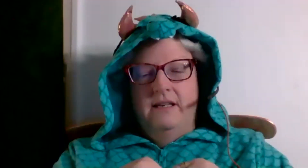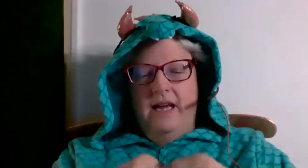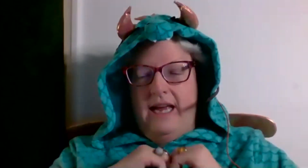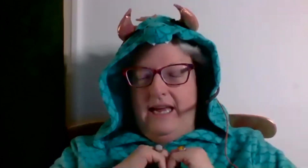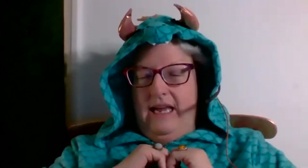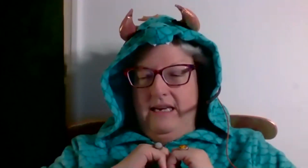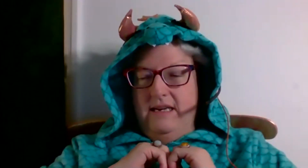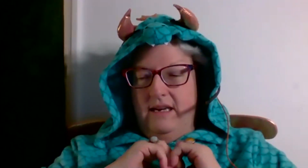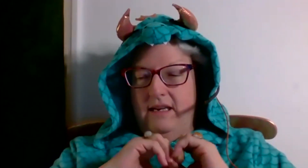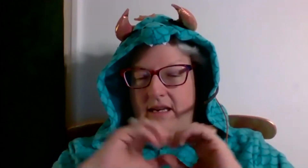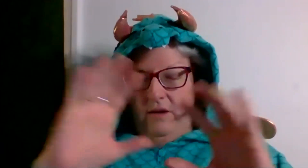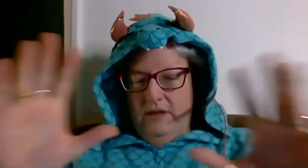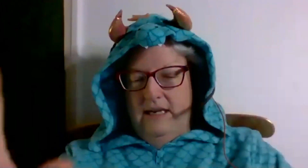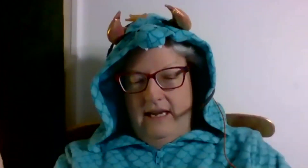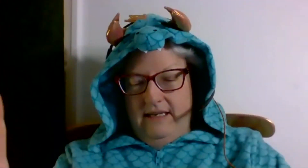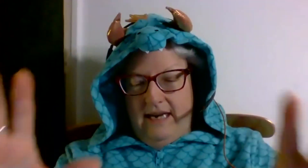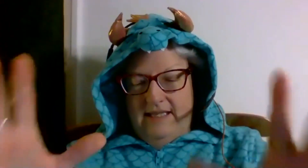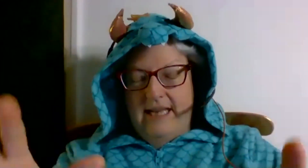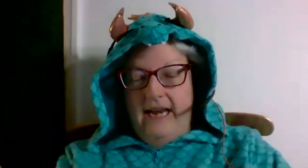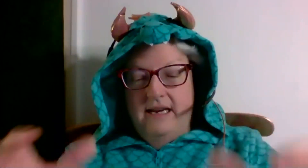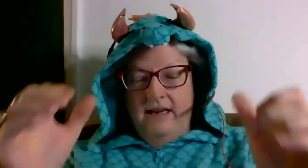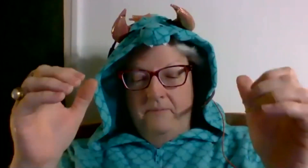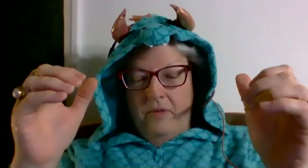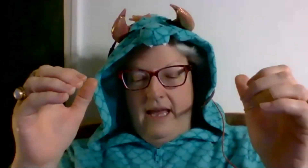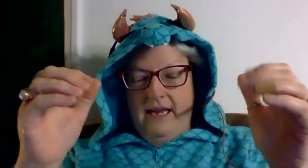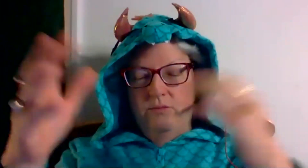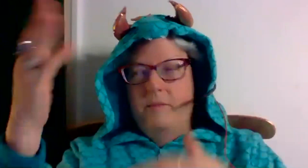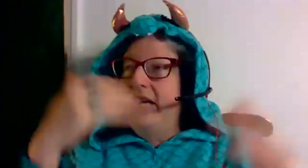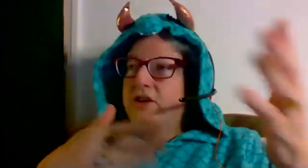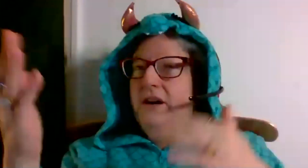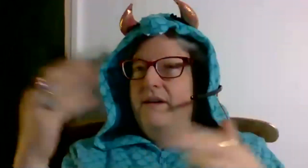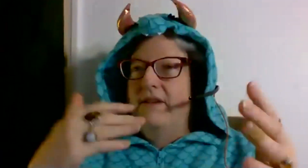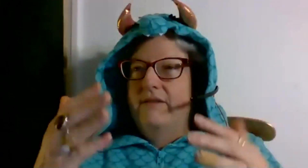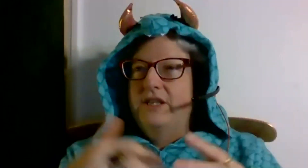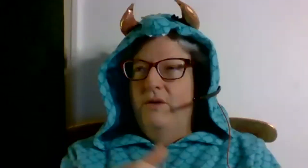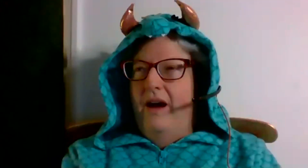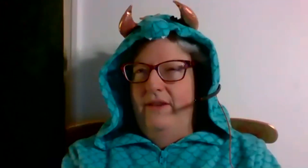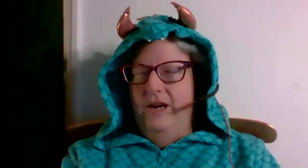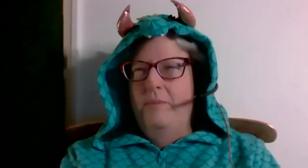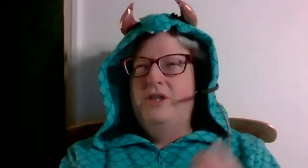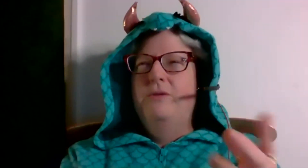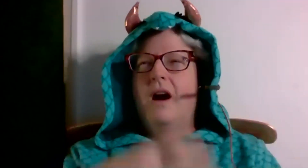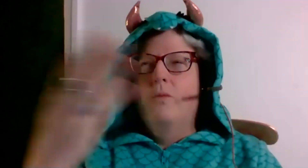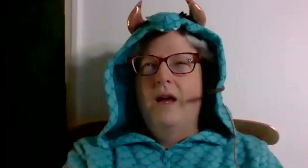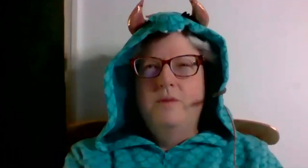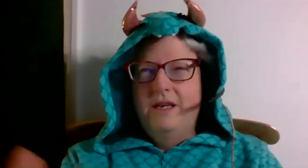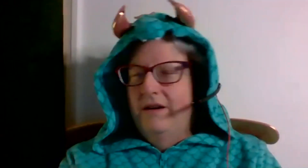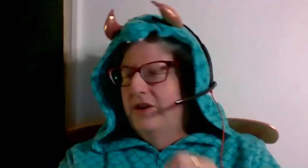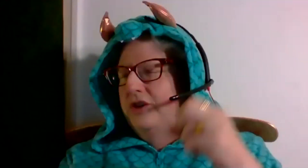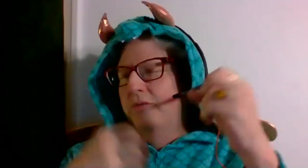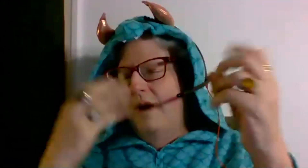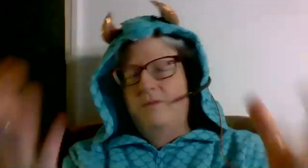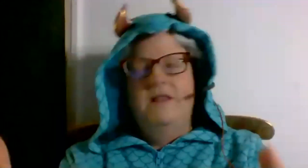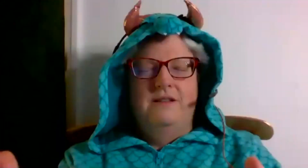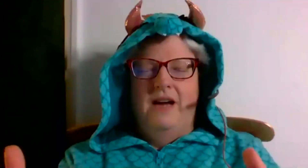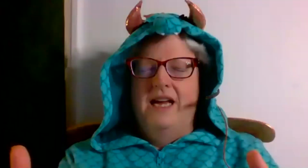want, and, you know, and set it, and remind yourself of it every so often, you know, but you are one with the universe.